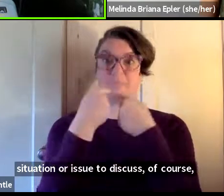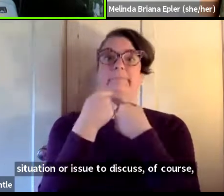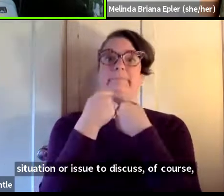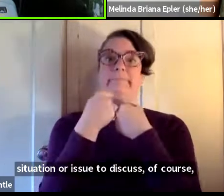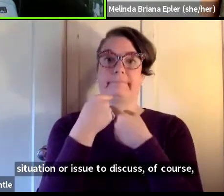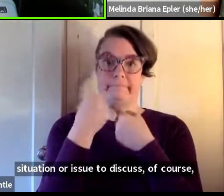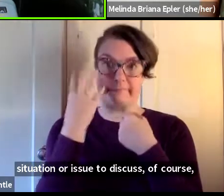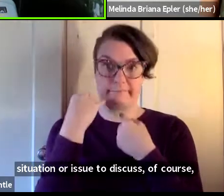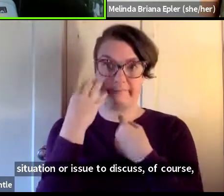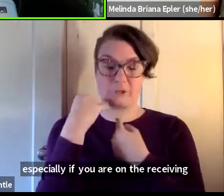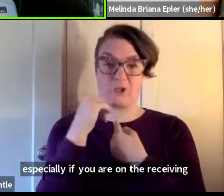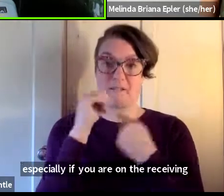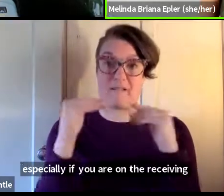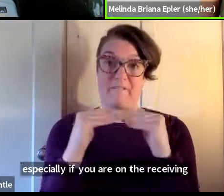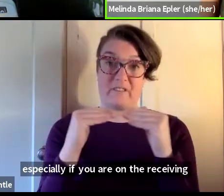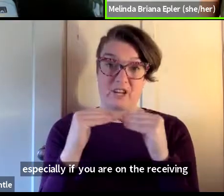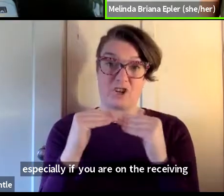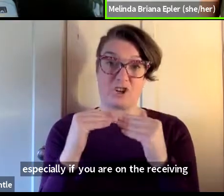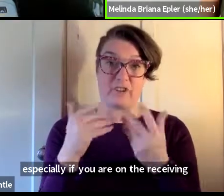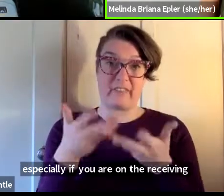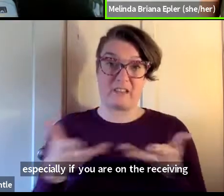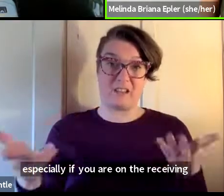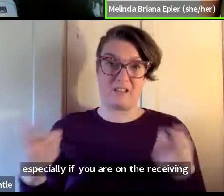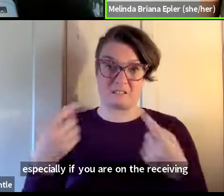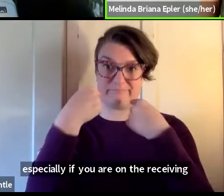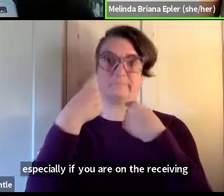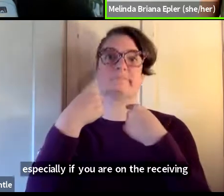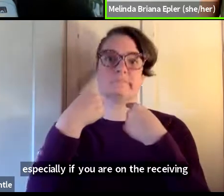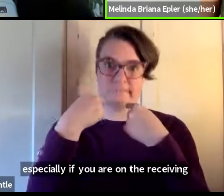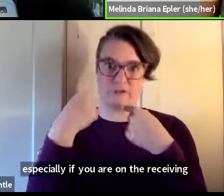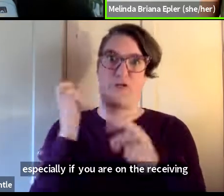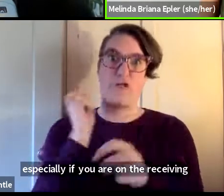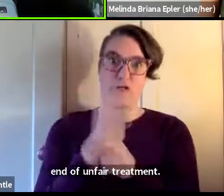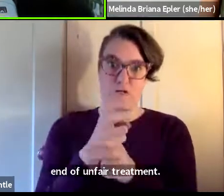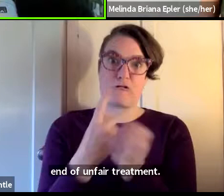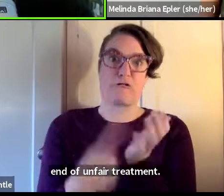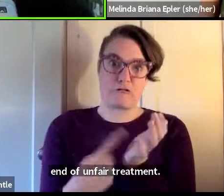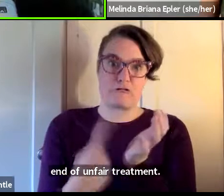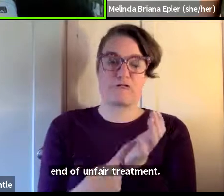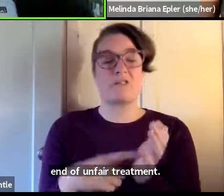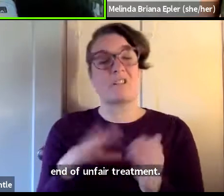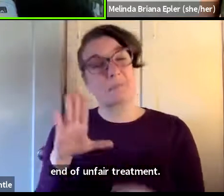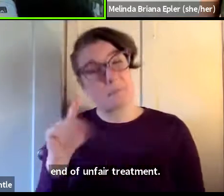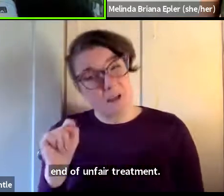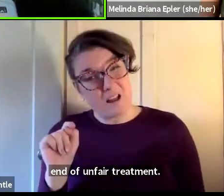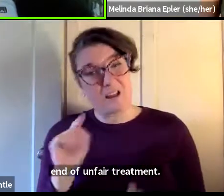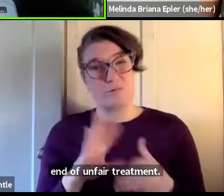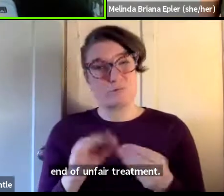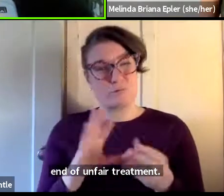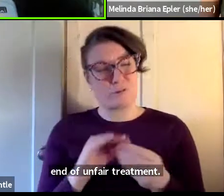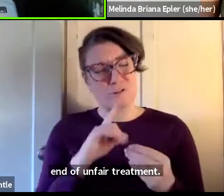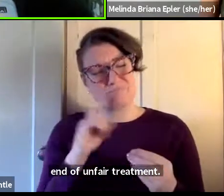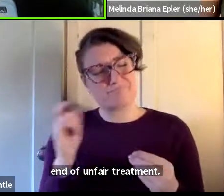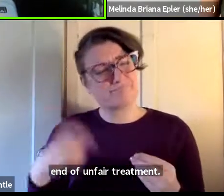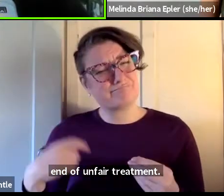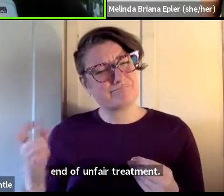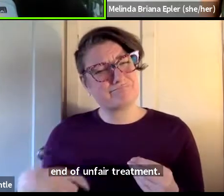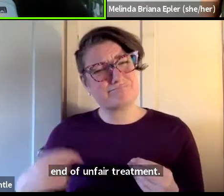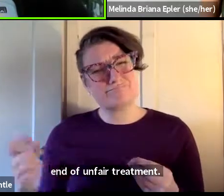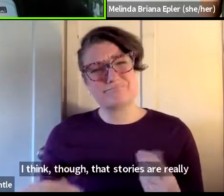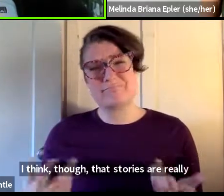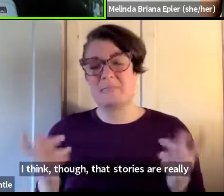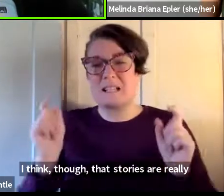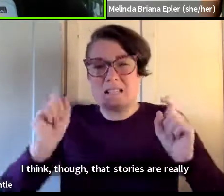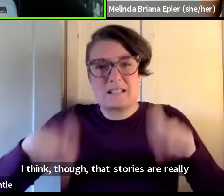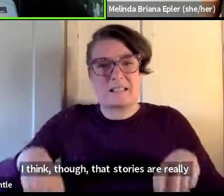of unfair treatment. Mhm. I think, though, that stories are really necessary, though, in order to highlight a